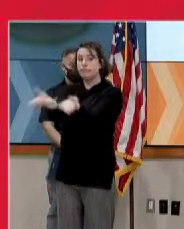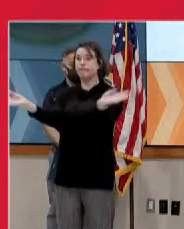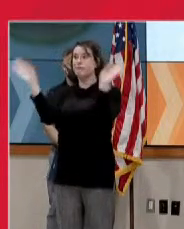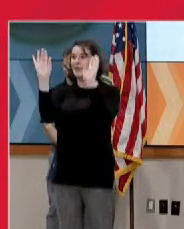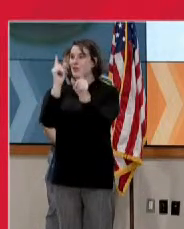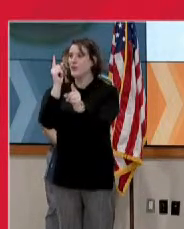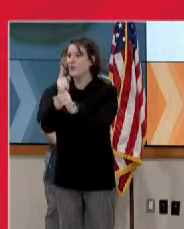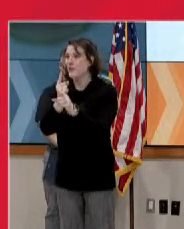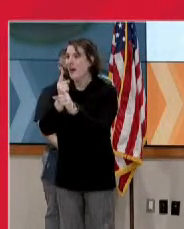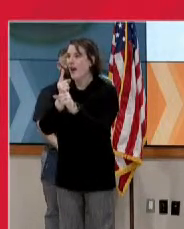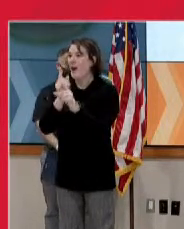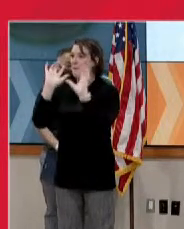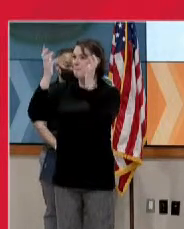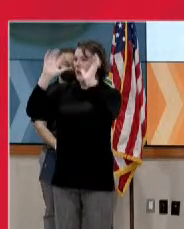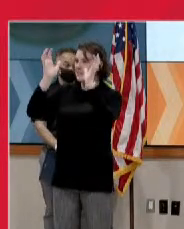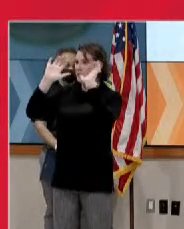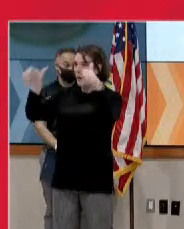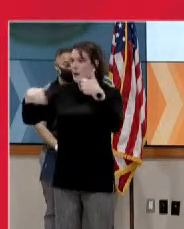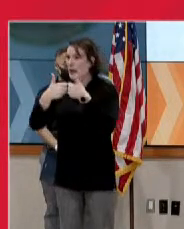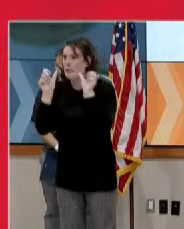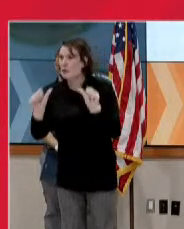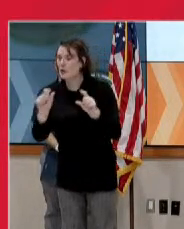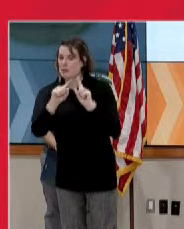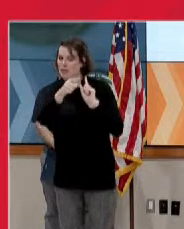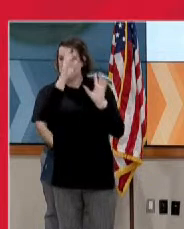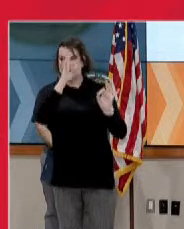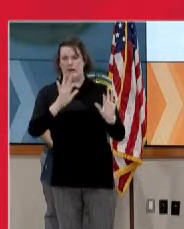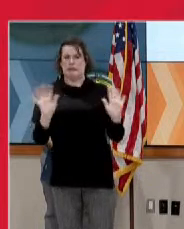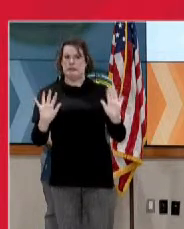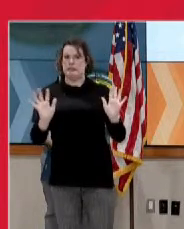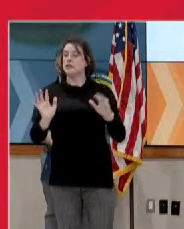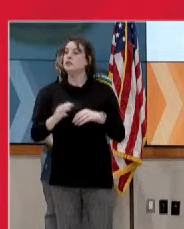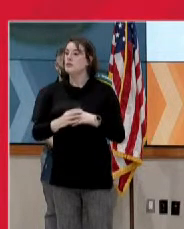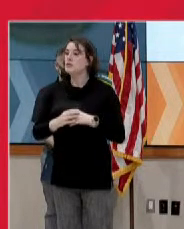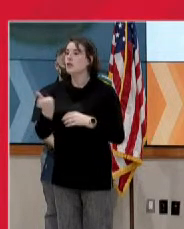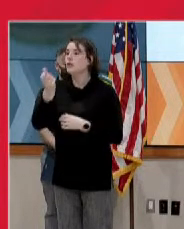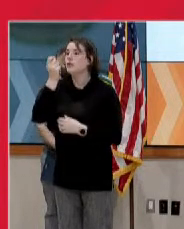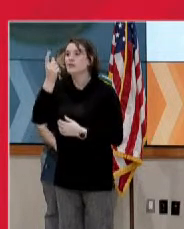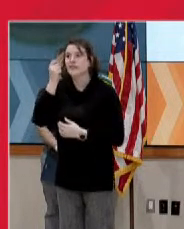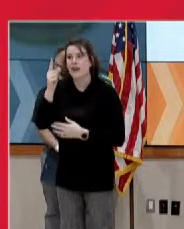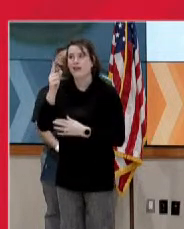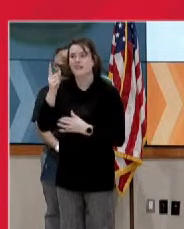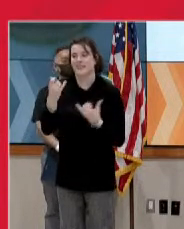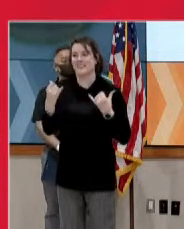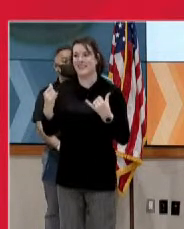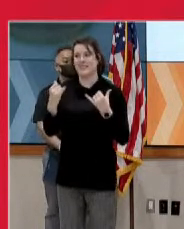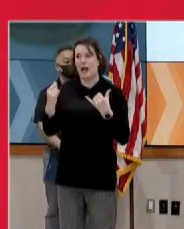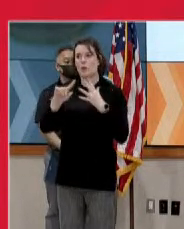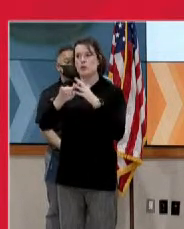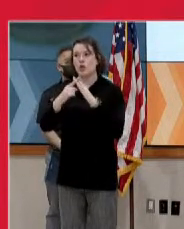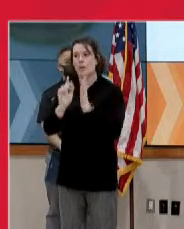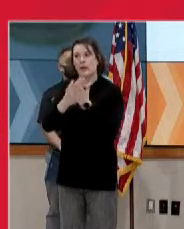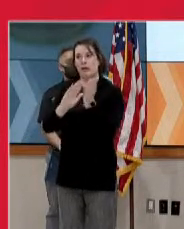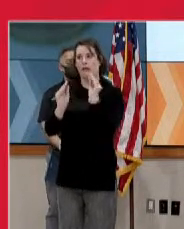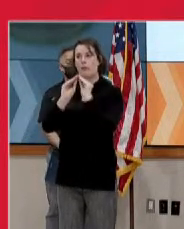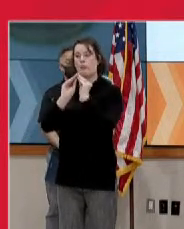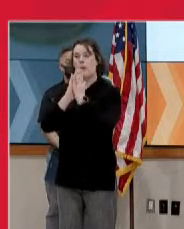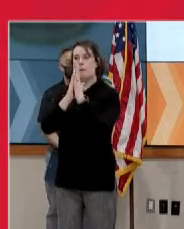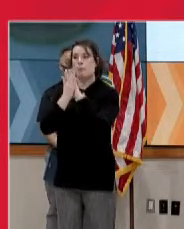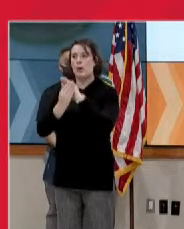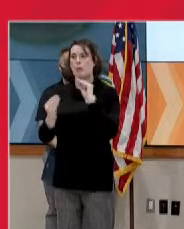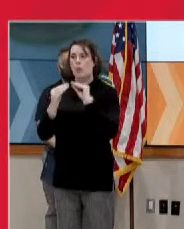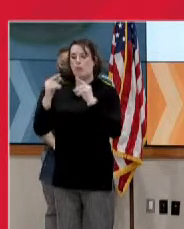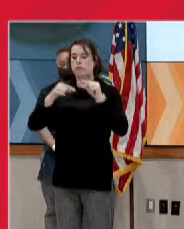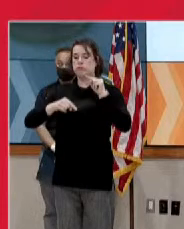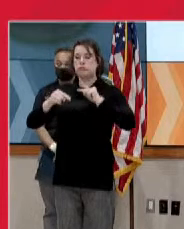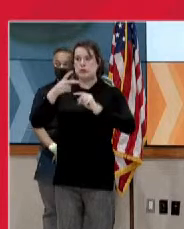right? The Rockets could have had a basketball game, they just didn't want to. So we're just now scaling back, and we're scaling back